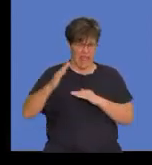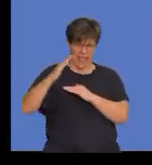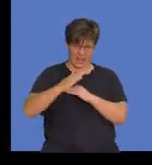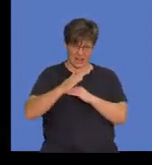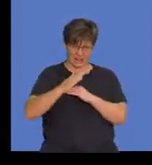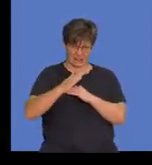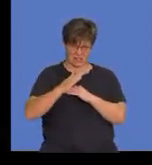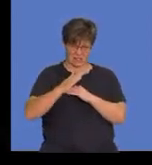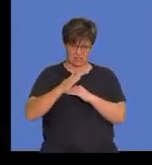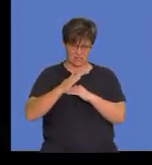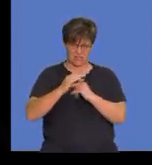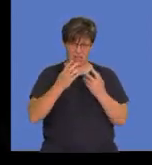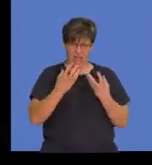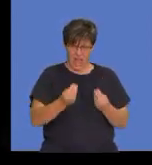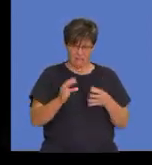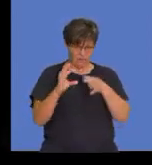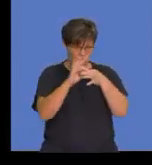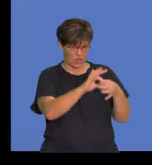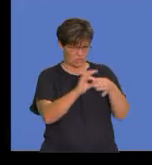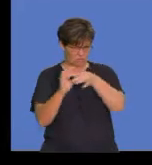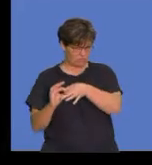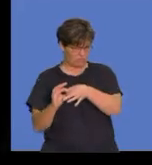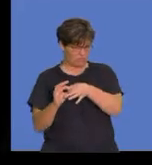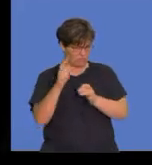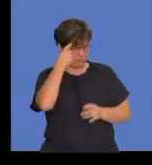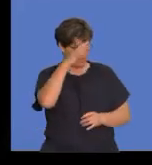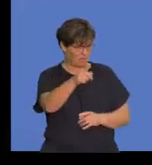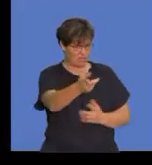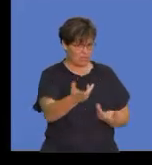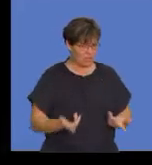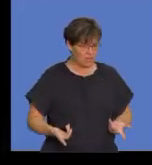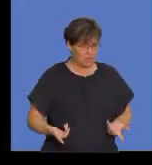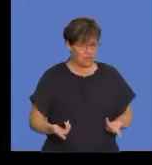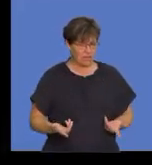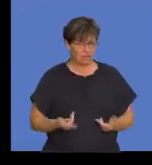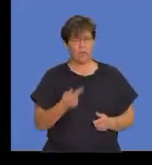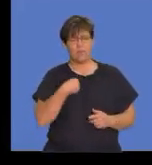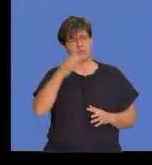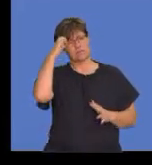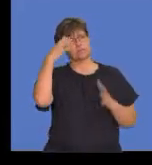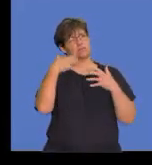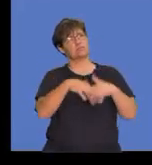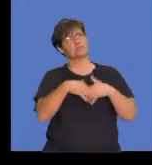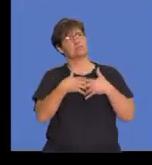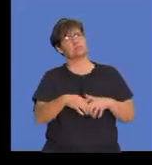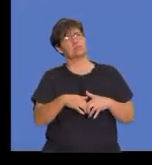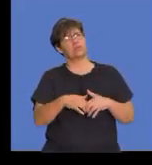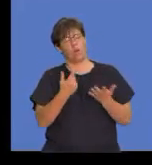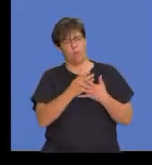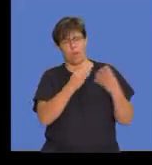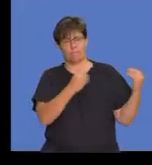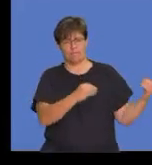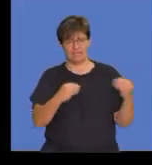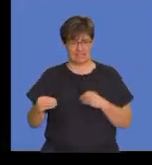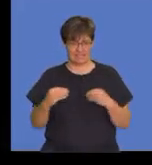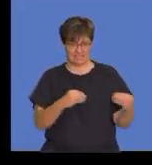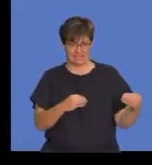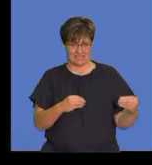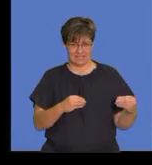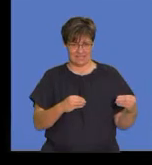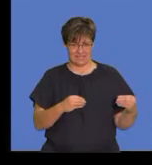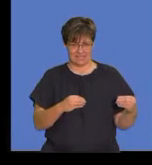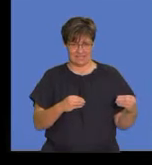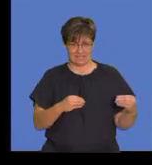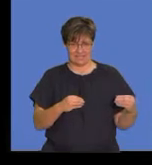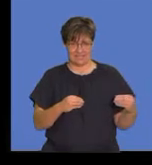a right-angled triangle? What do you think about that? I just need you to be thinking about that as we are busy with what we're going